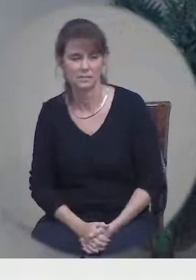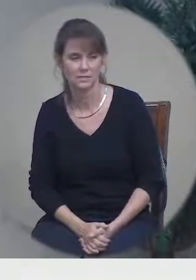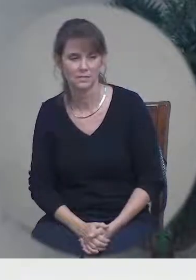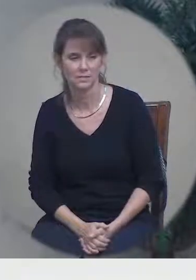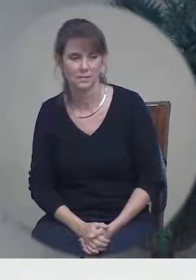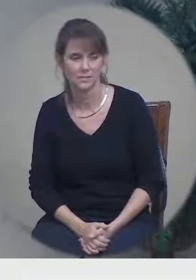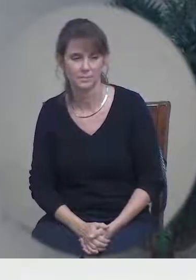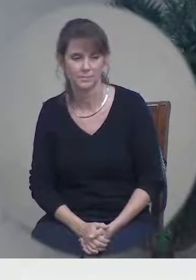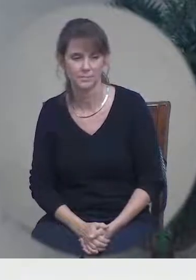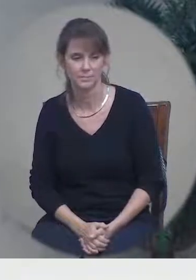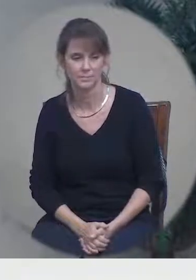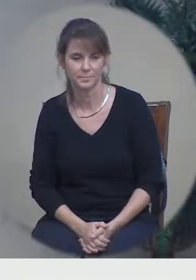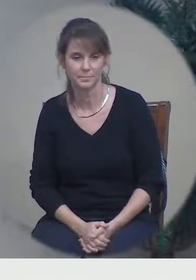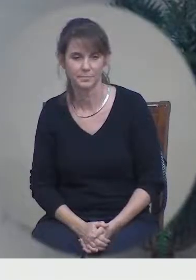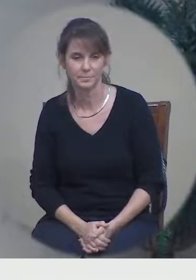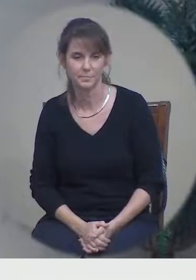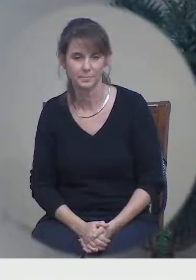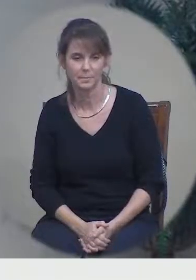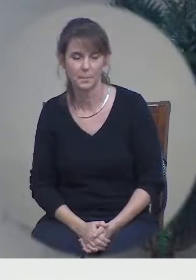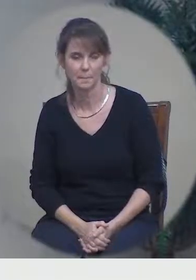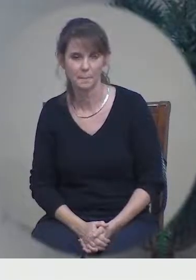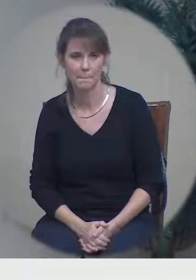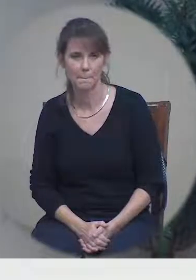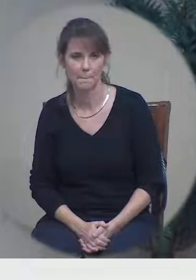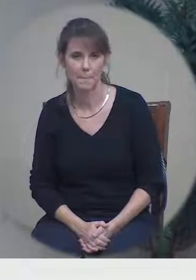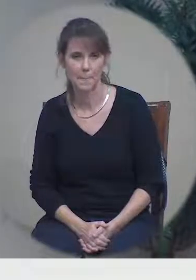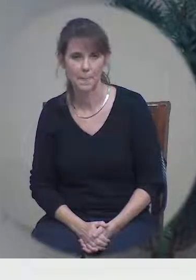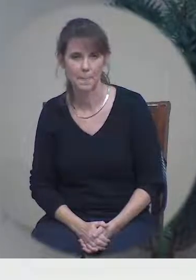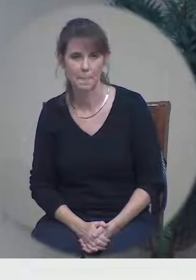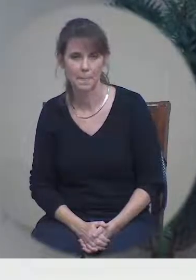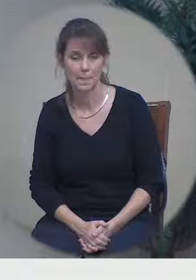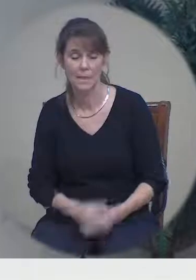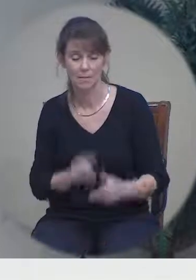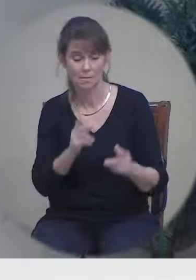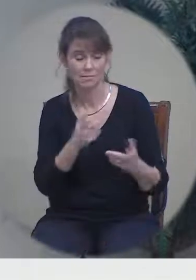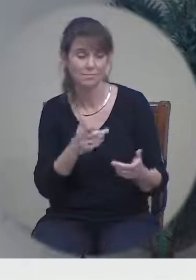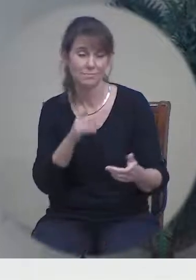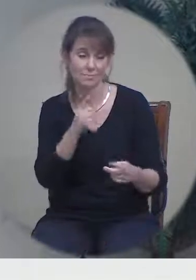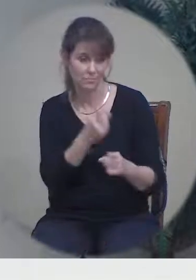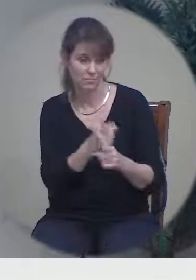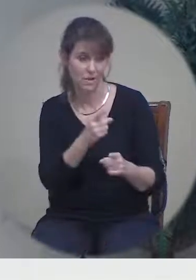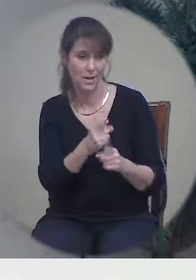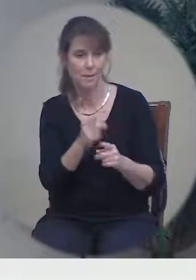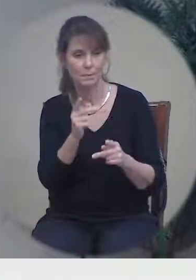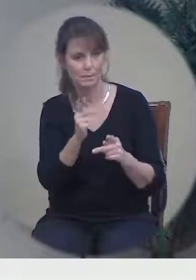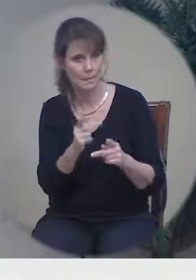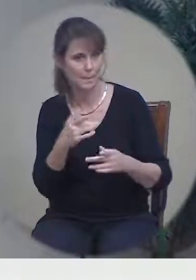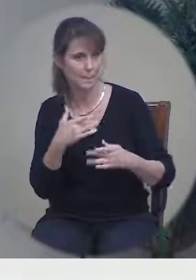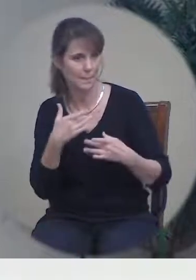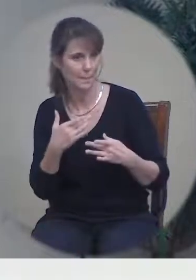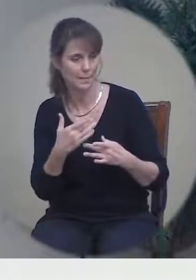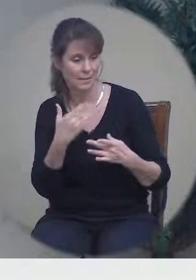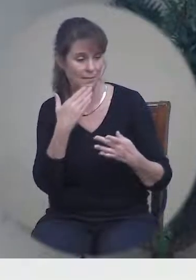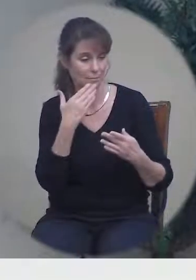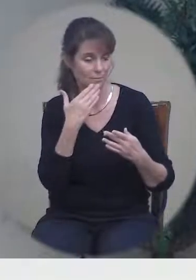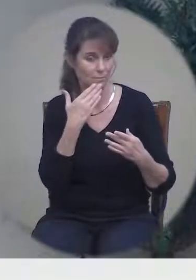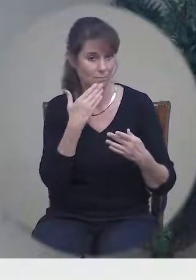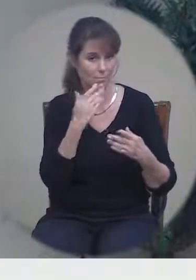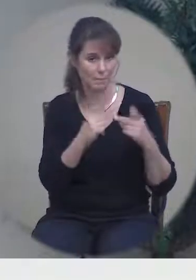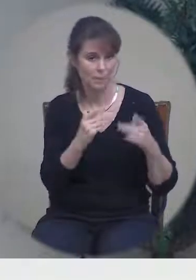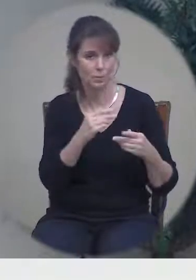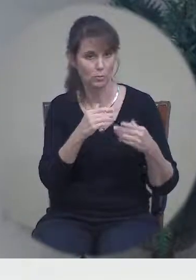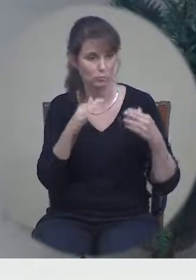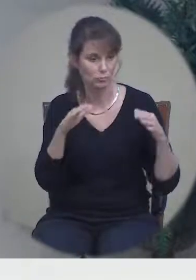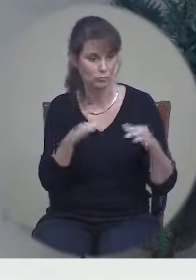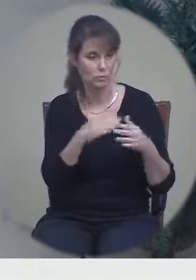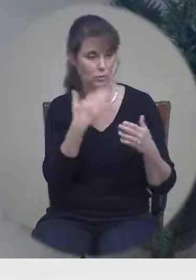see it in the New Testament as well. The only people doing good, God must be blessing. If you're doing evil, you must have some sin. And that's